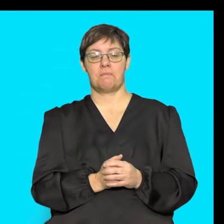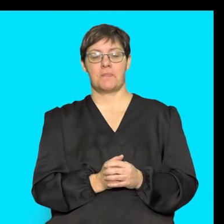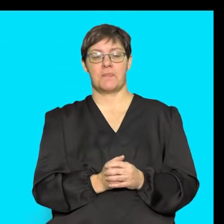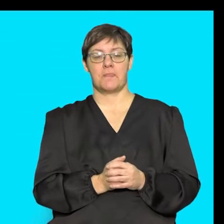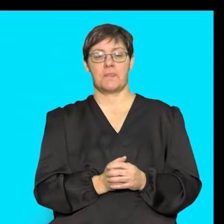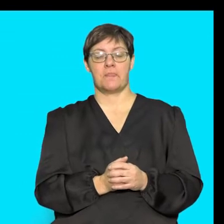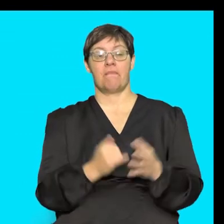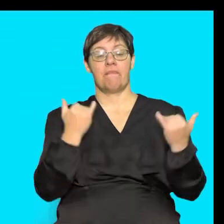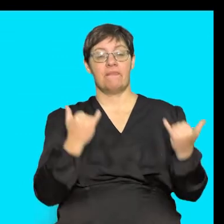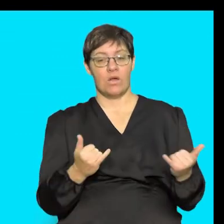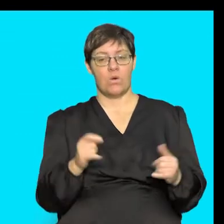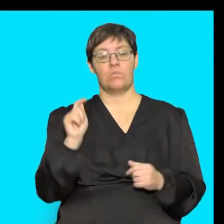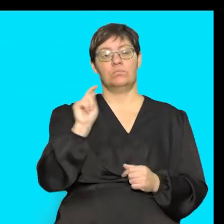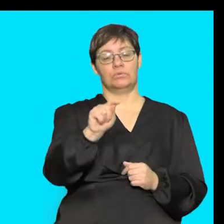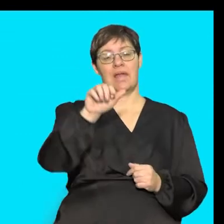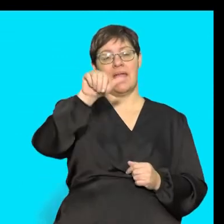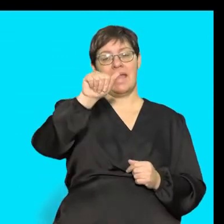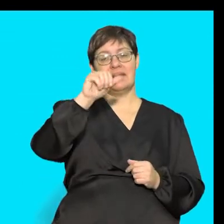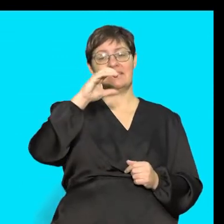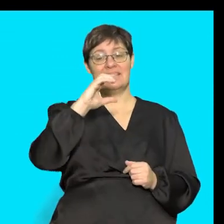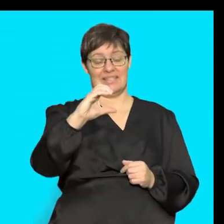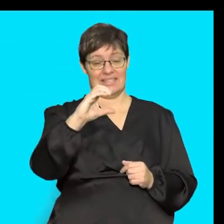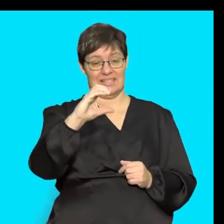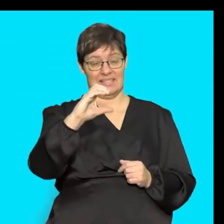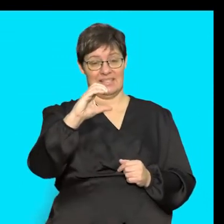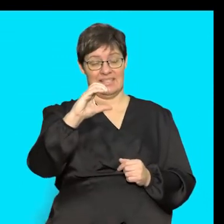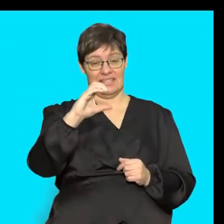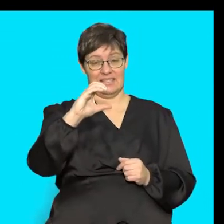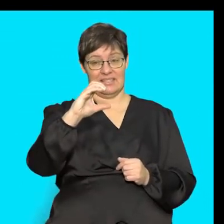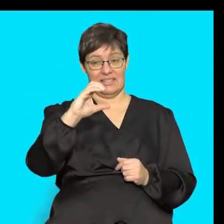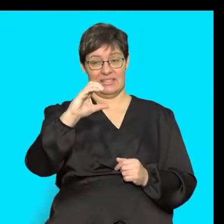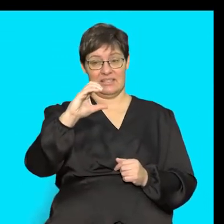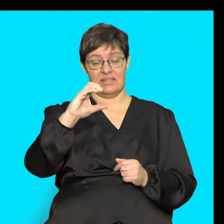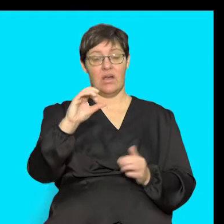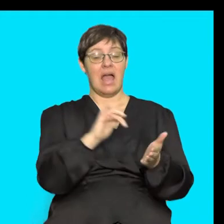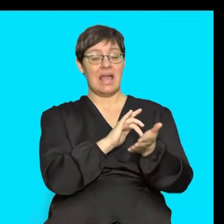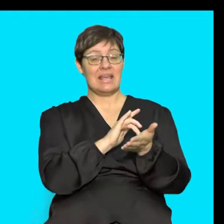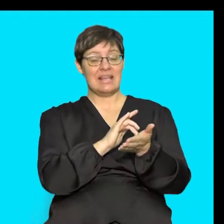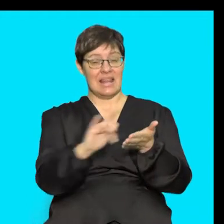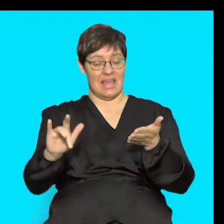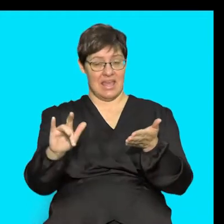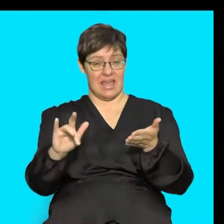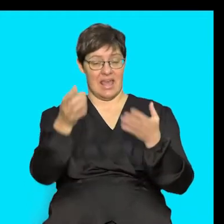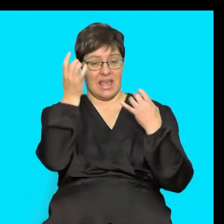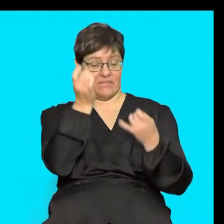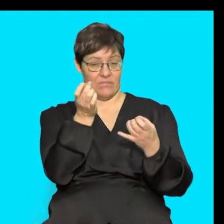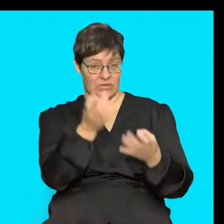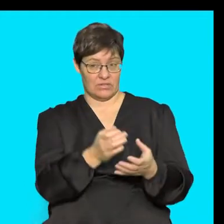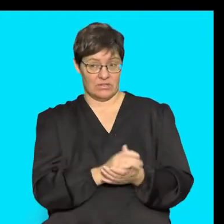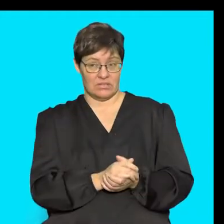Now, you're going to press AC, okay, the screen, to clear the